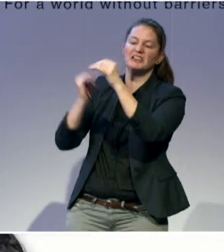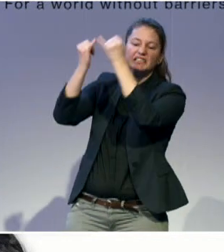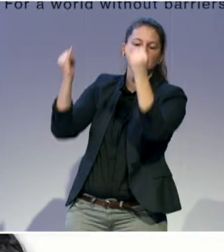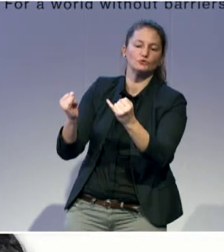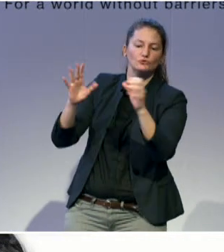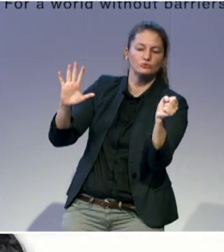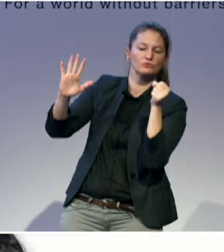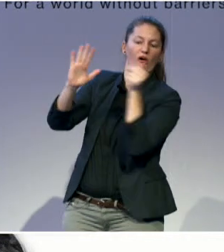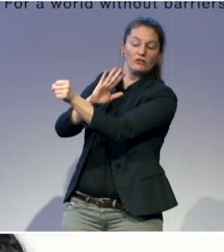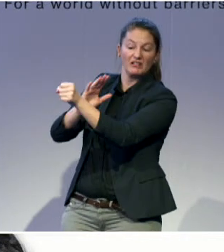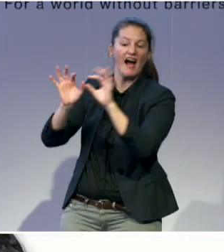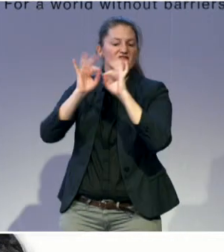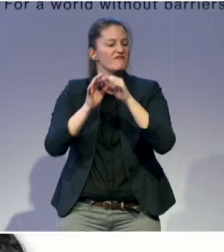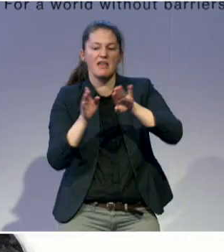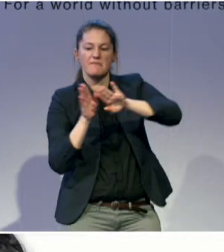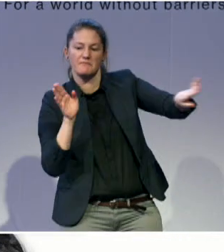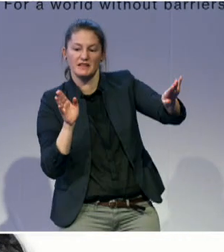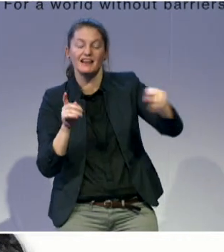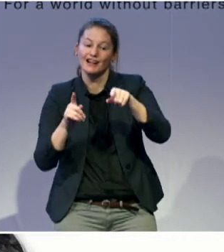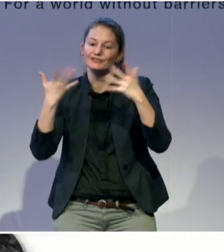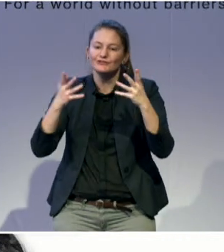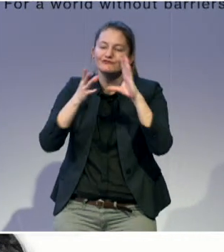her life to becoming independent.